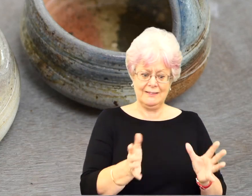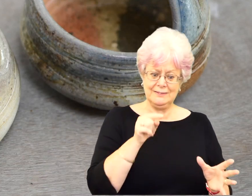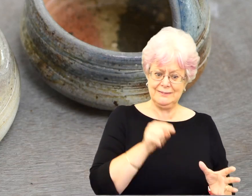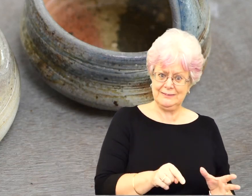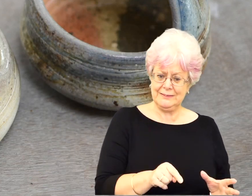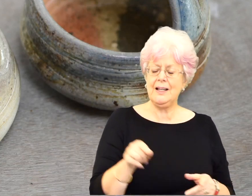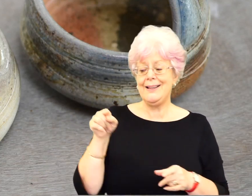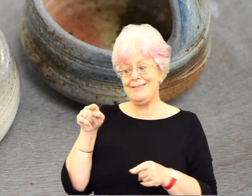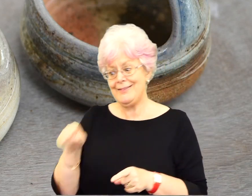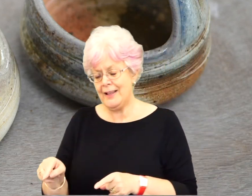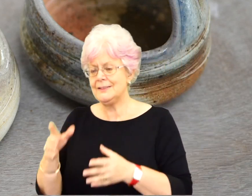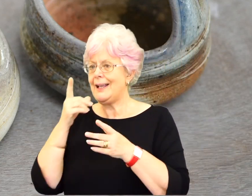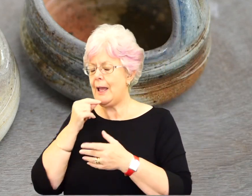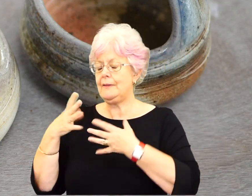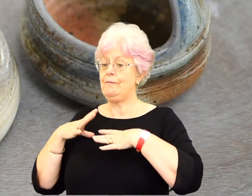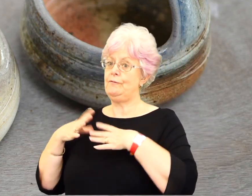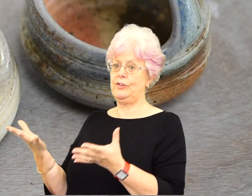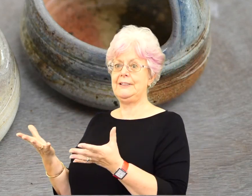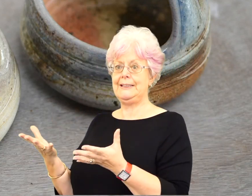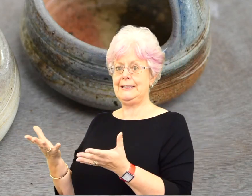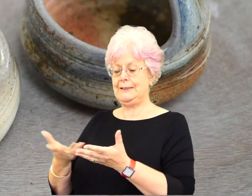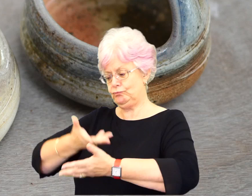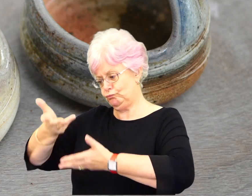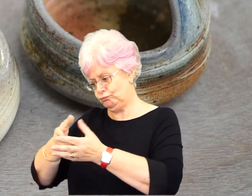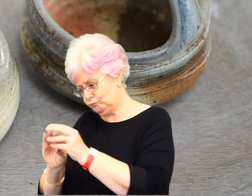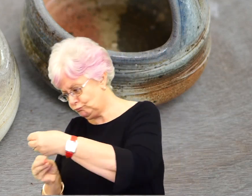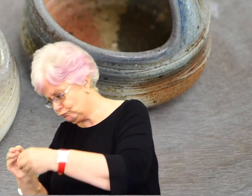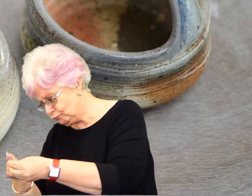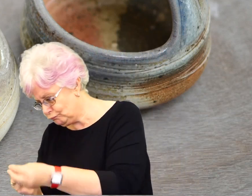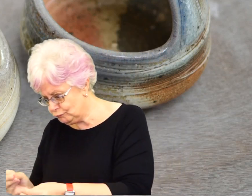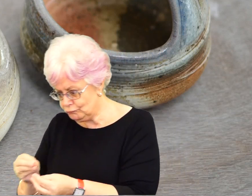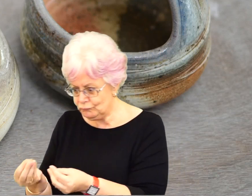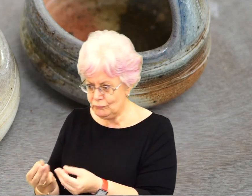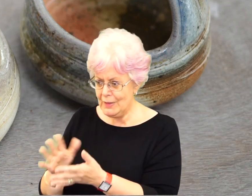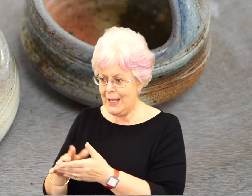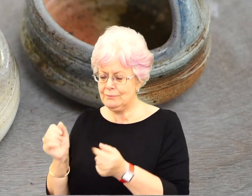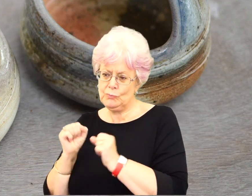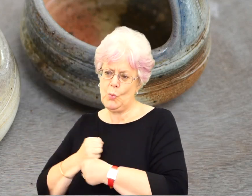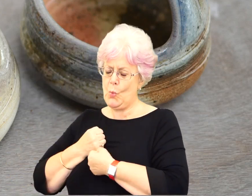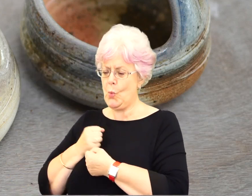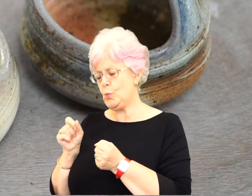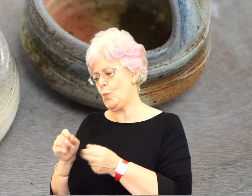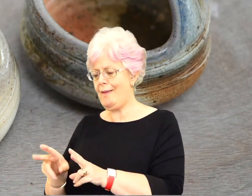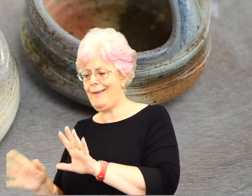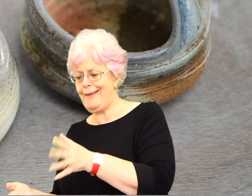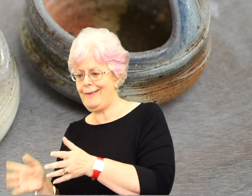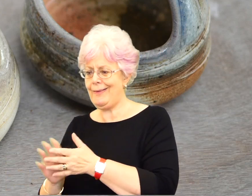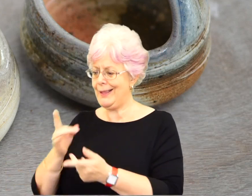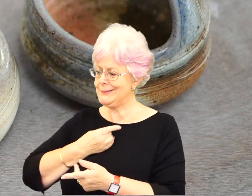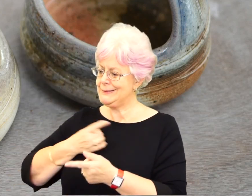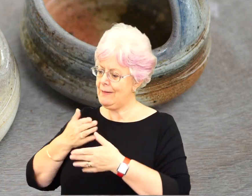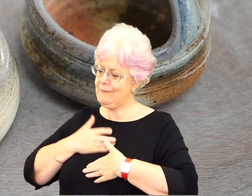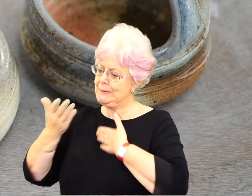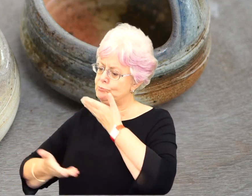There's less rules about how it has to be done. So it's an area more for sort of